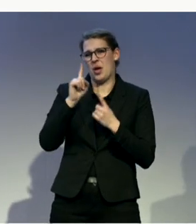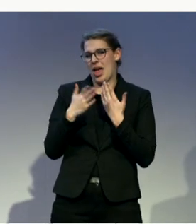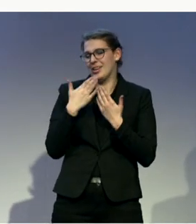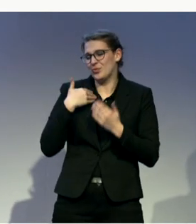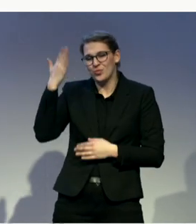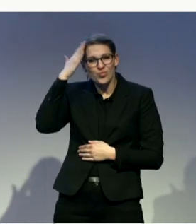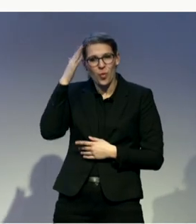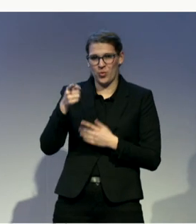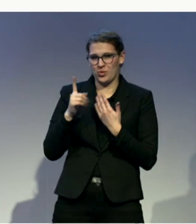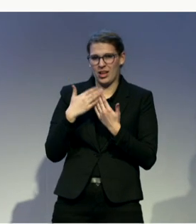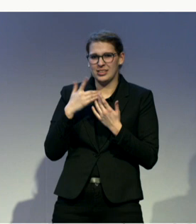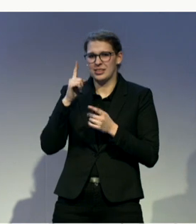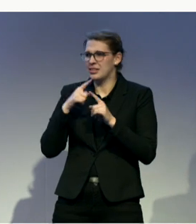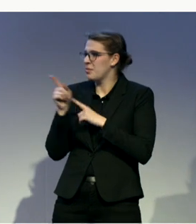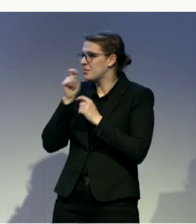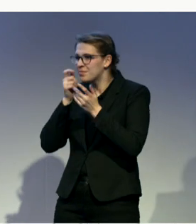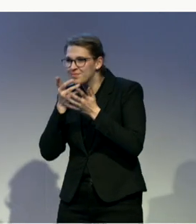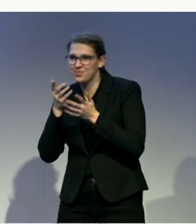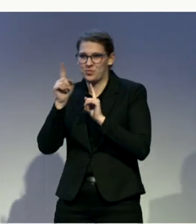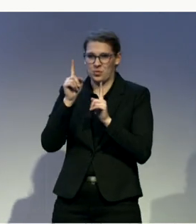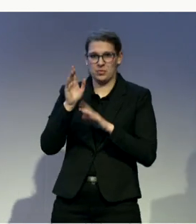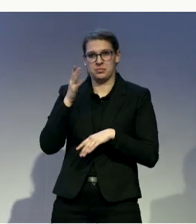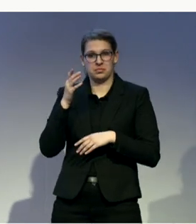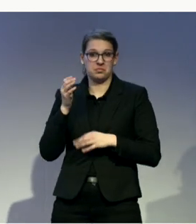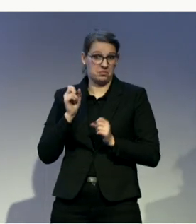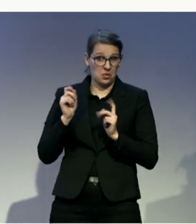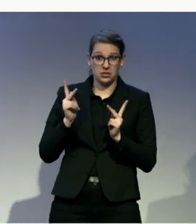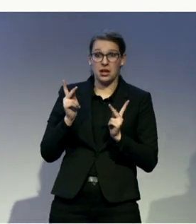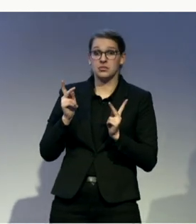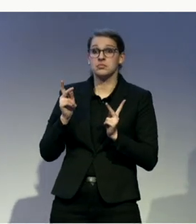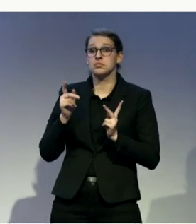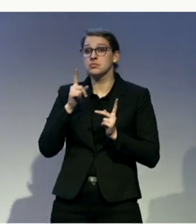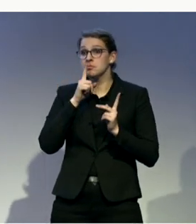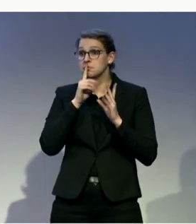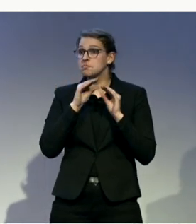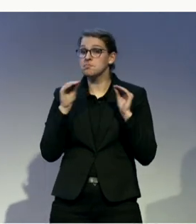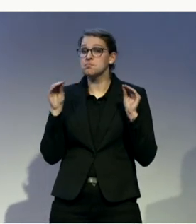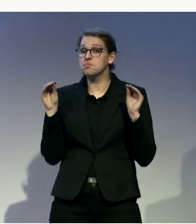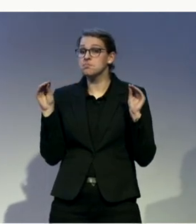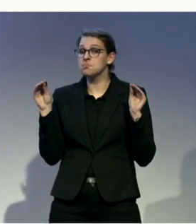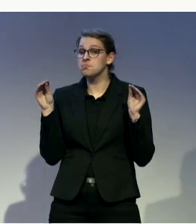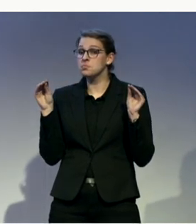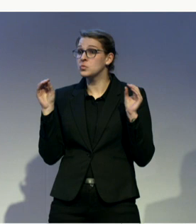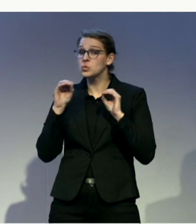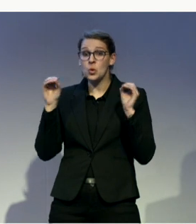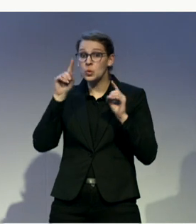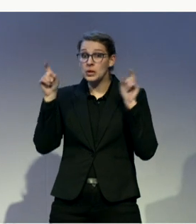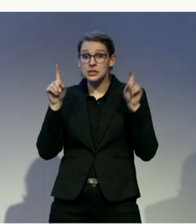if we don't have any more questions, Okay, I know it's the last session of